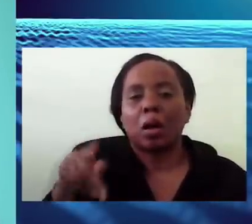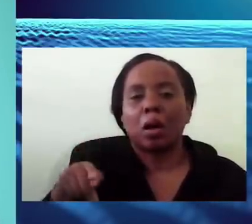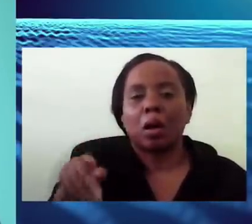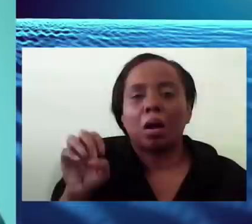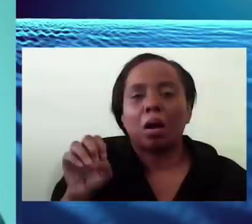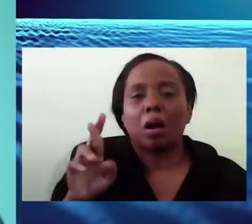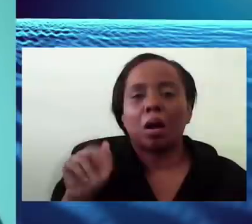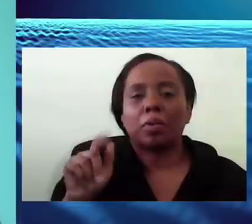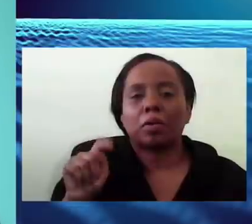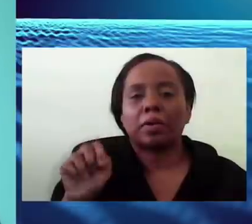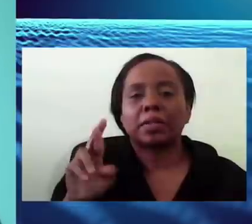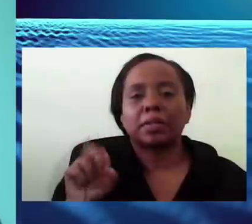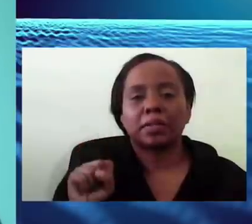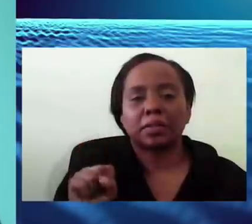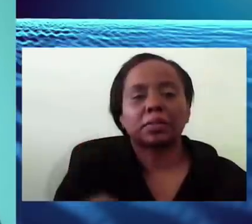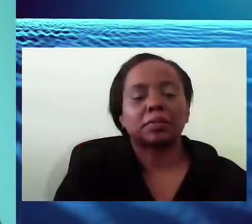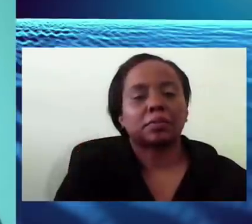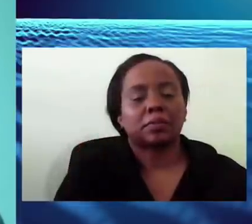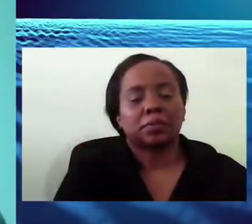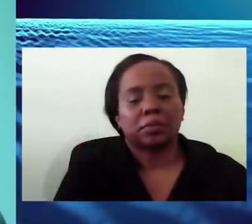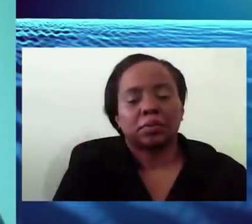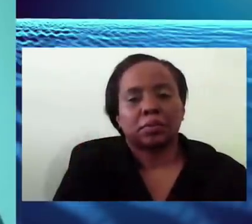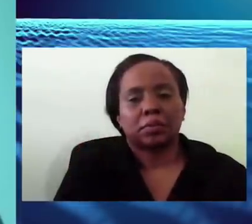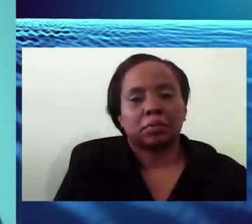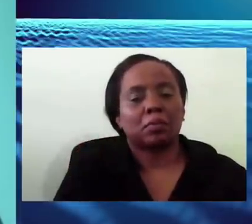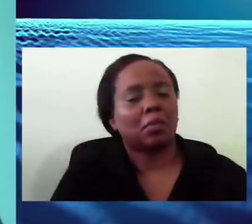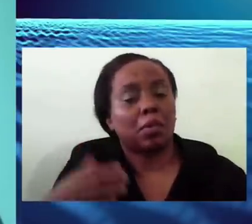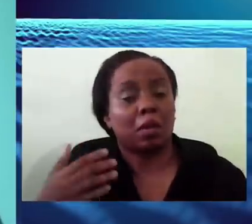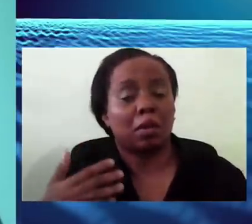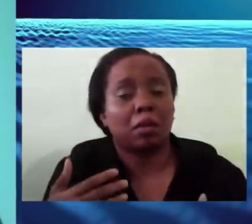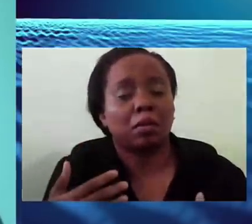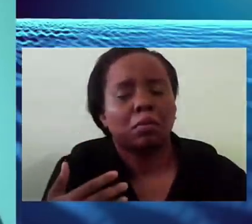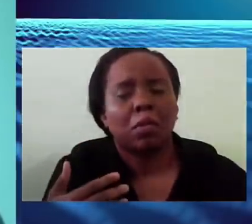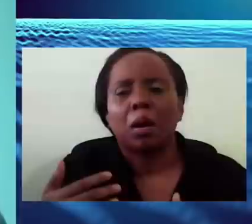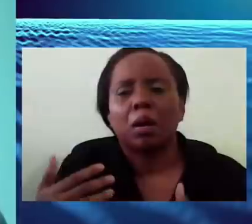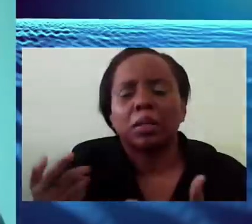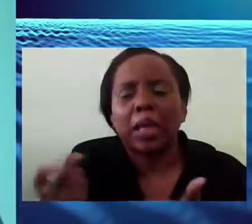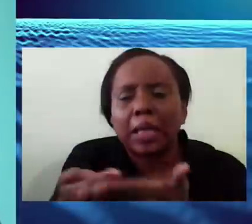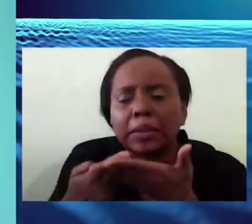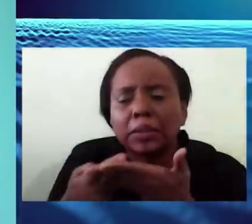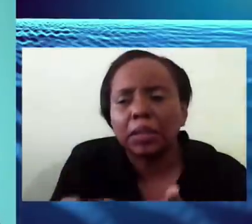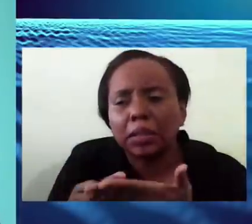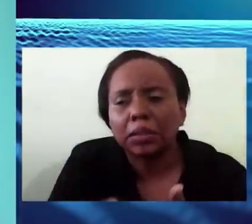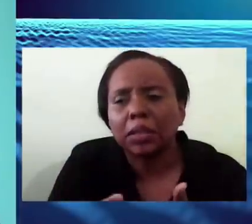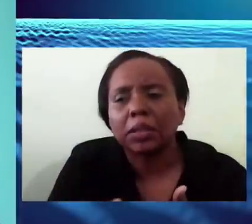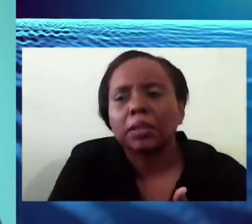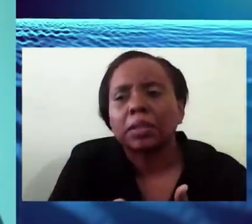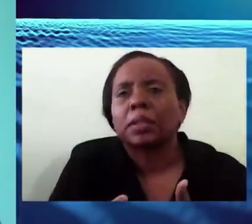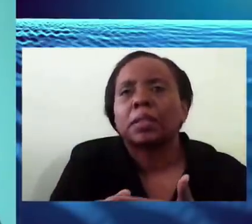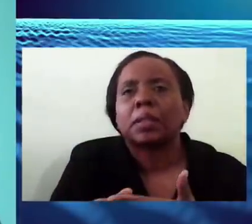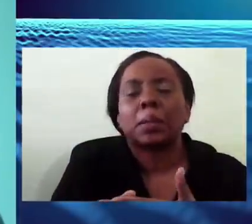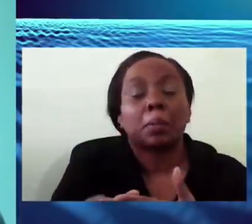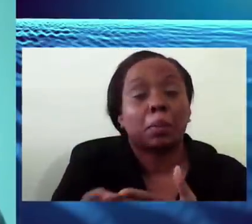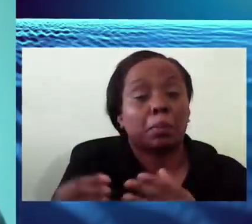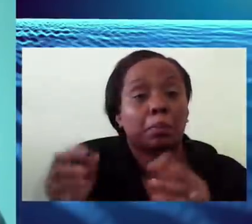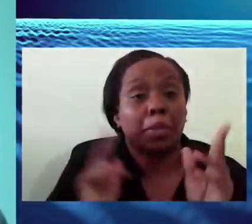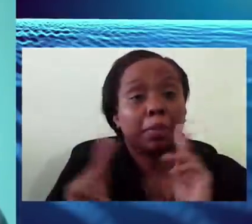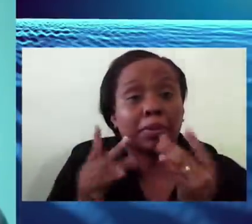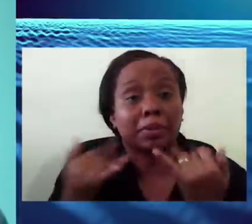about demand for travel within the next 7 to 8 weeks. Are they seeing a high level of interest already, or